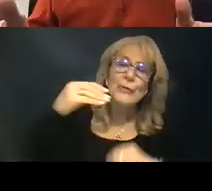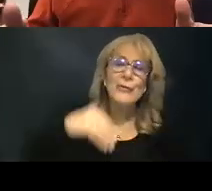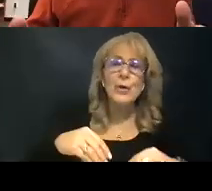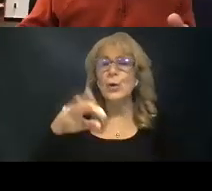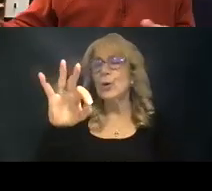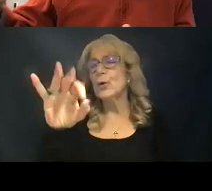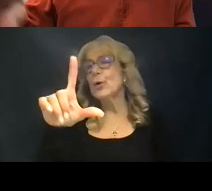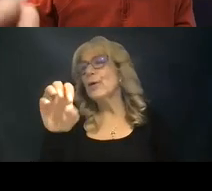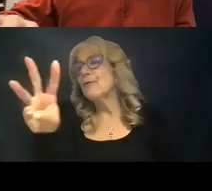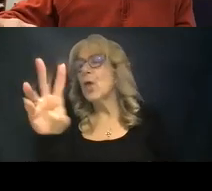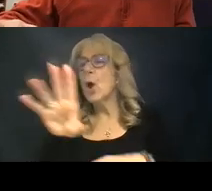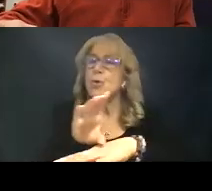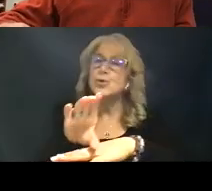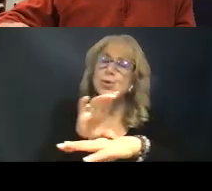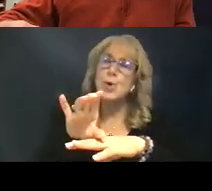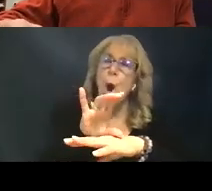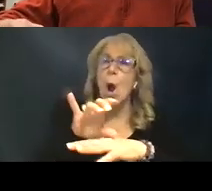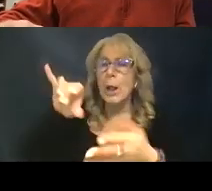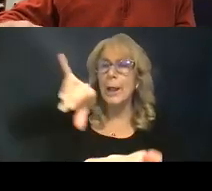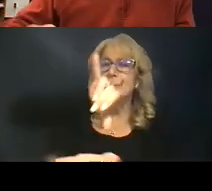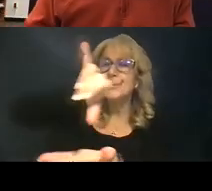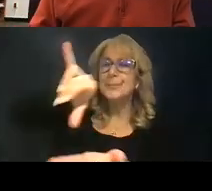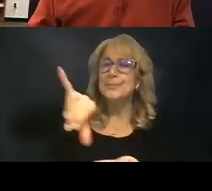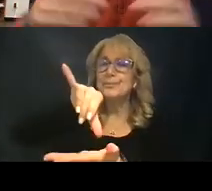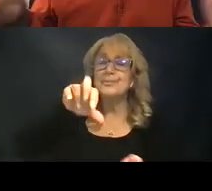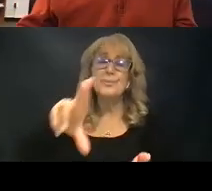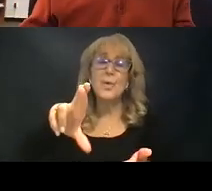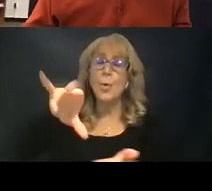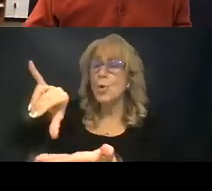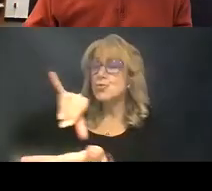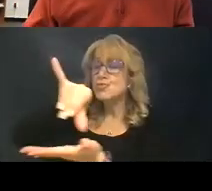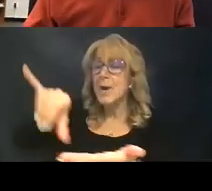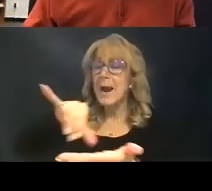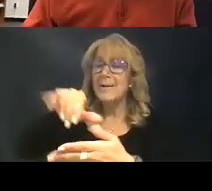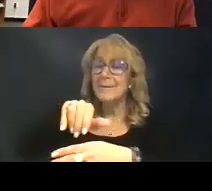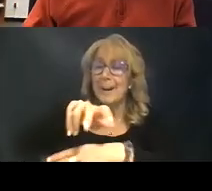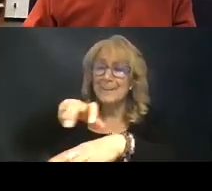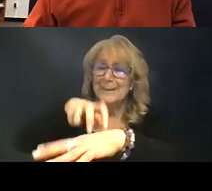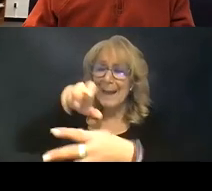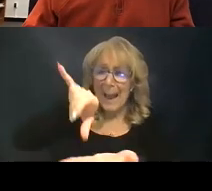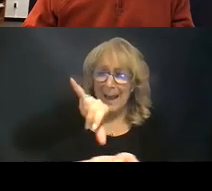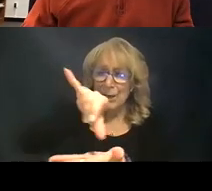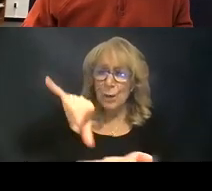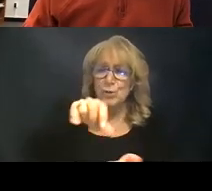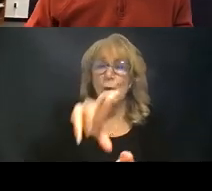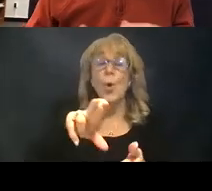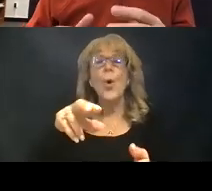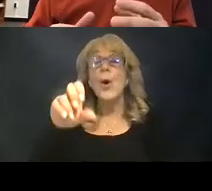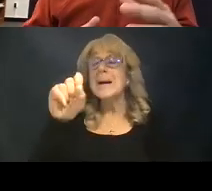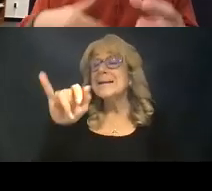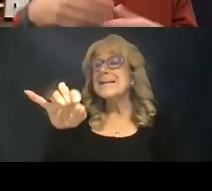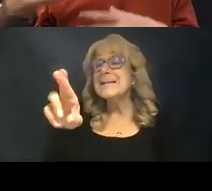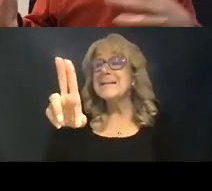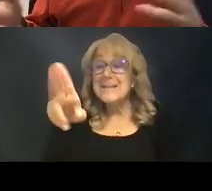chocolate in a fountain, or gravy pouring over mashed potatoes, or syrup spreading on pancakes. You can think